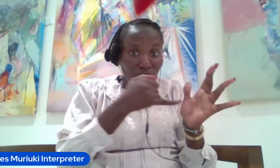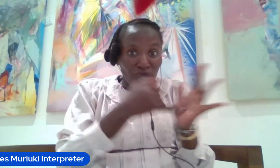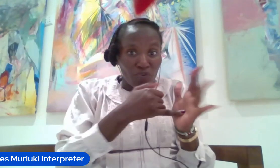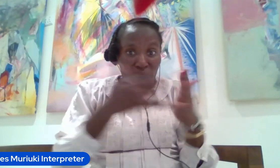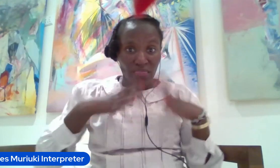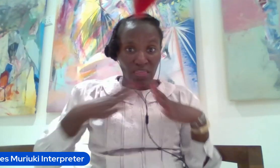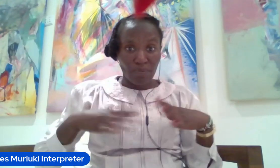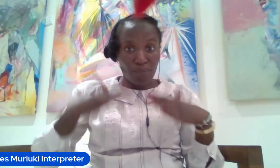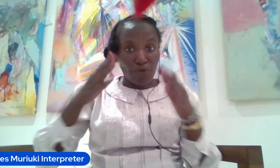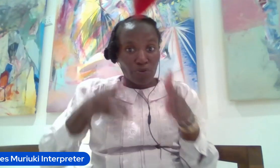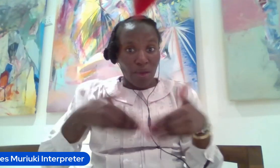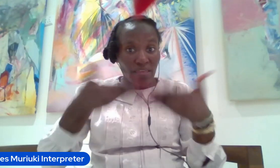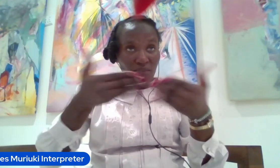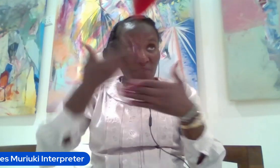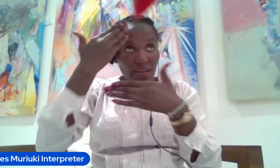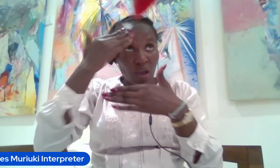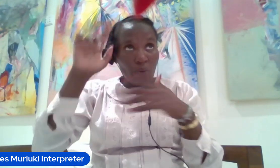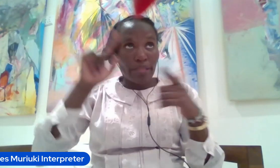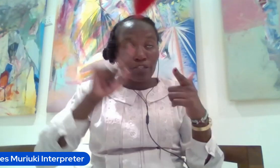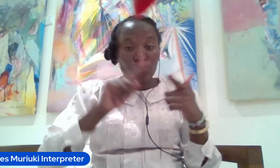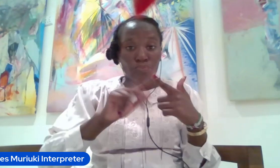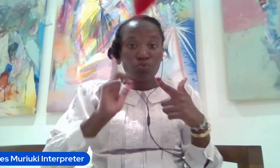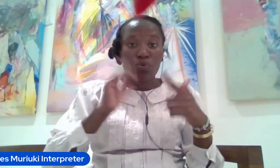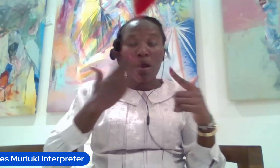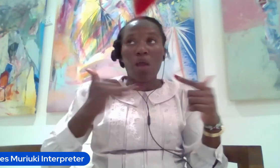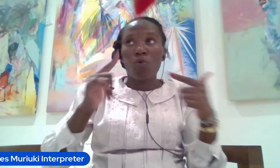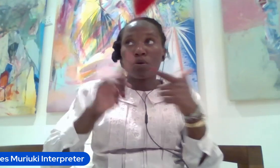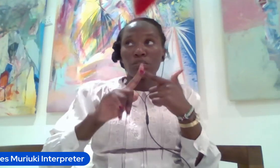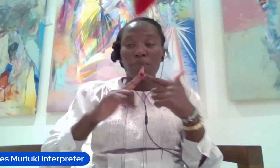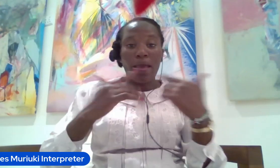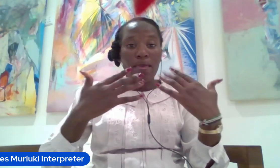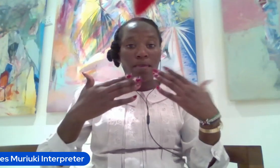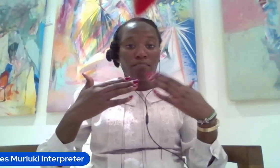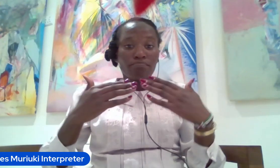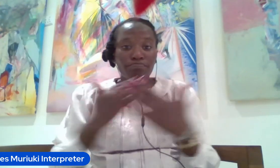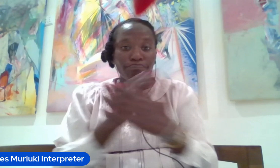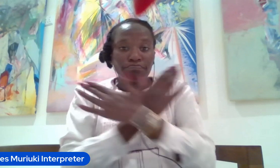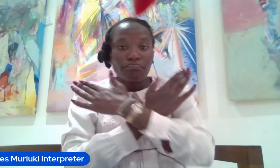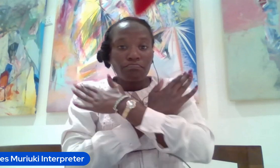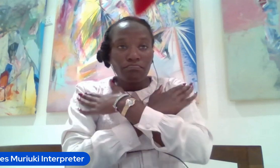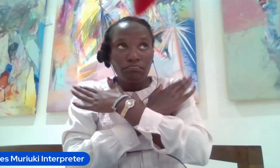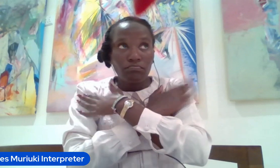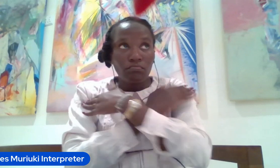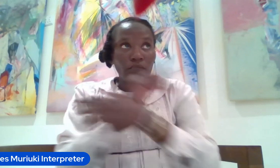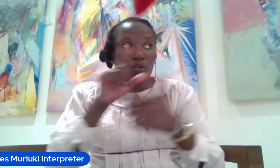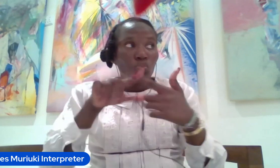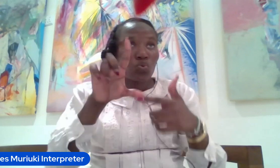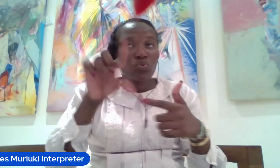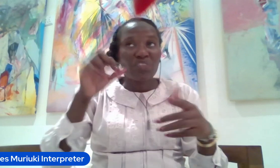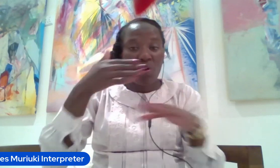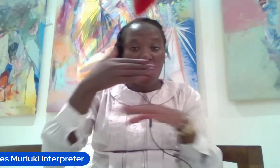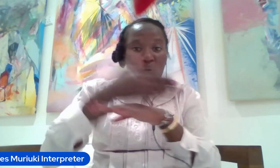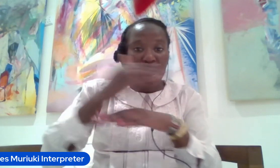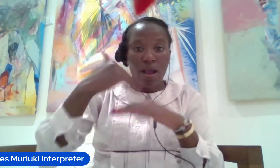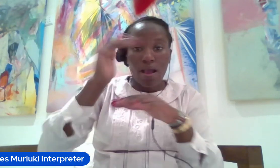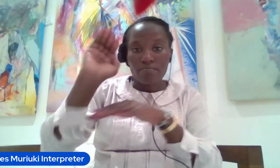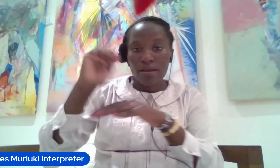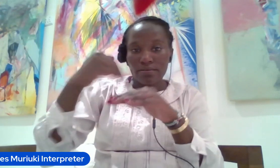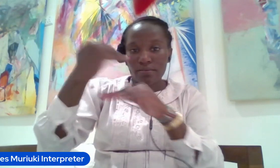to? So I would like to let my co-moderator take over and ask the next